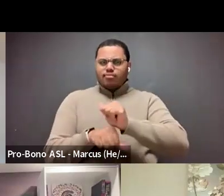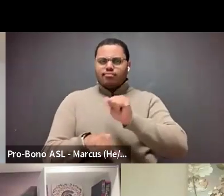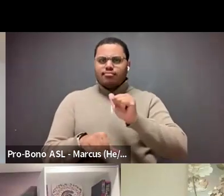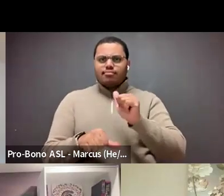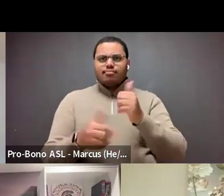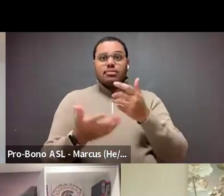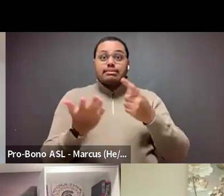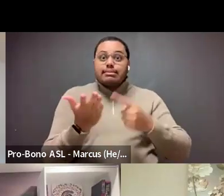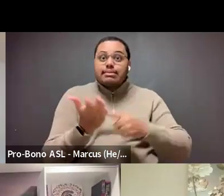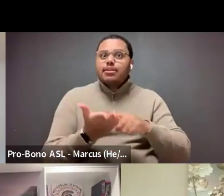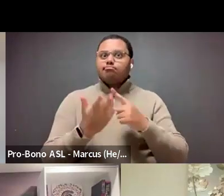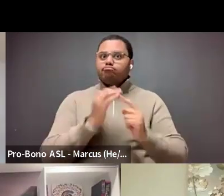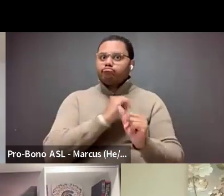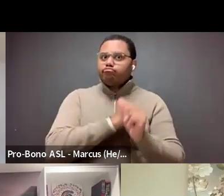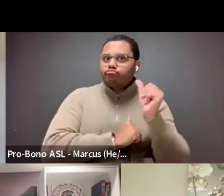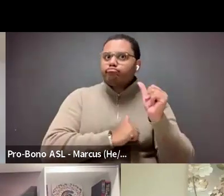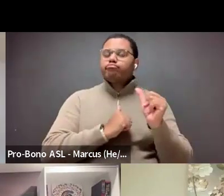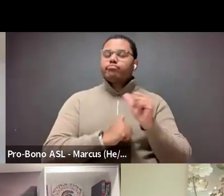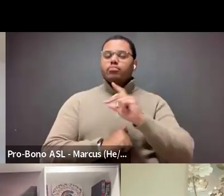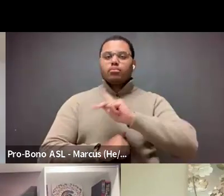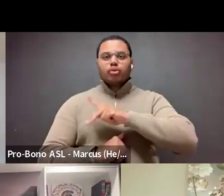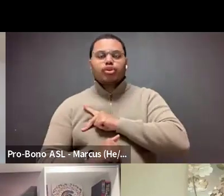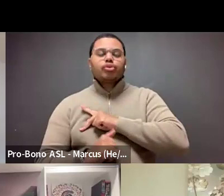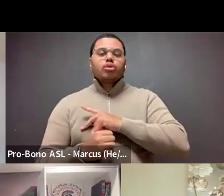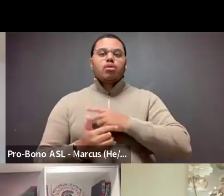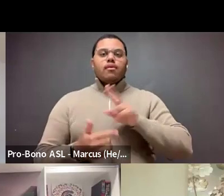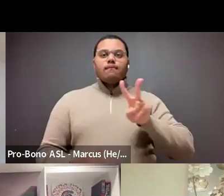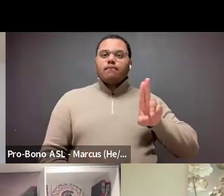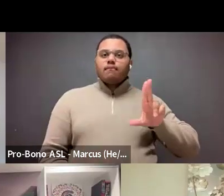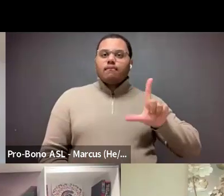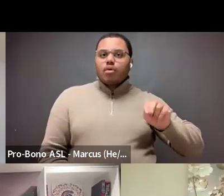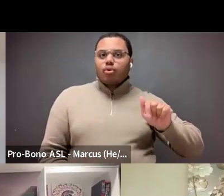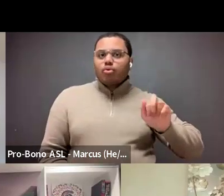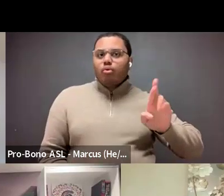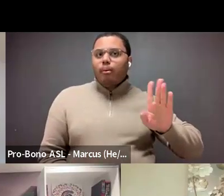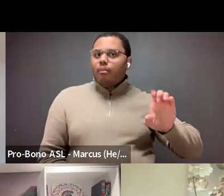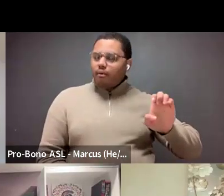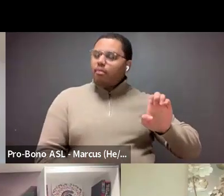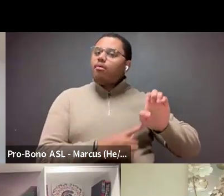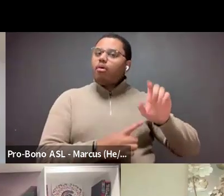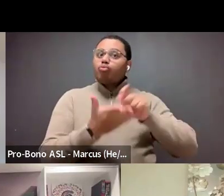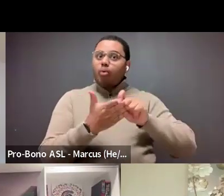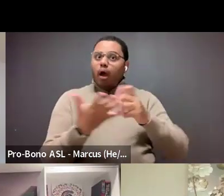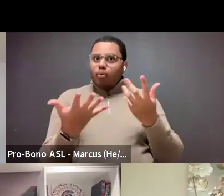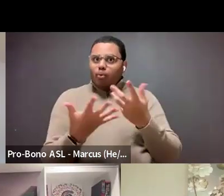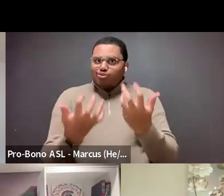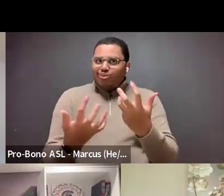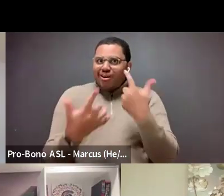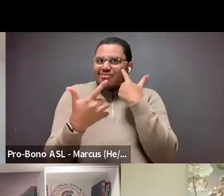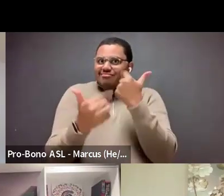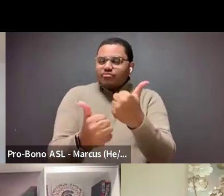times dangerous and personal and vulnerable. So like, write what you want to write, and then